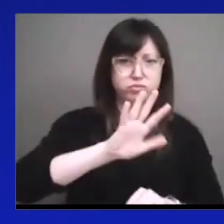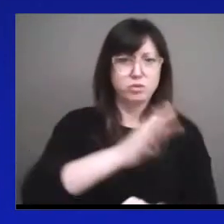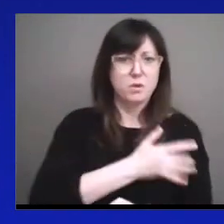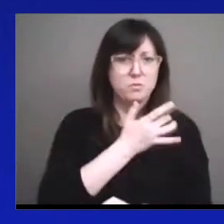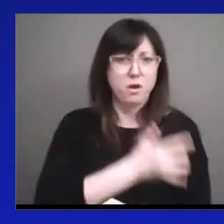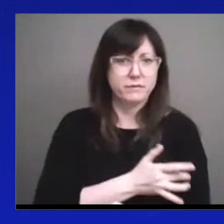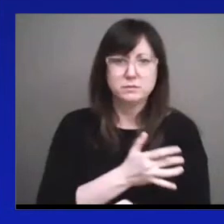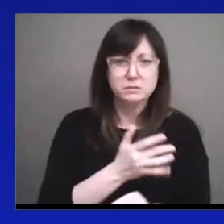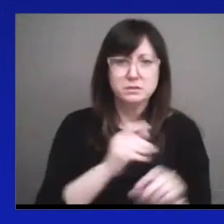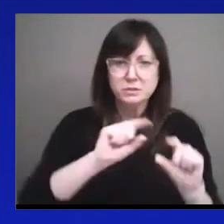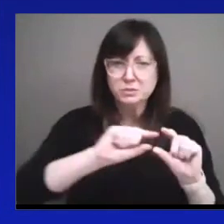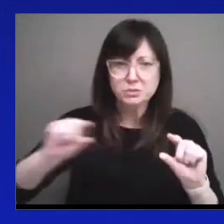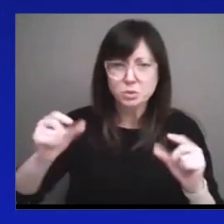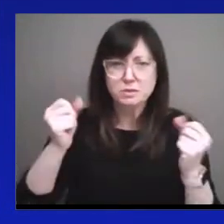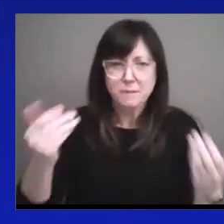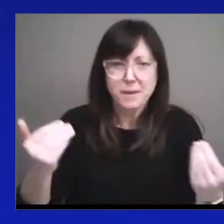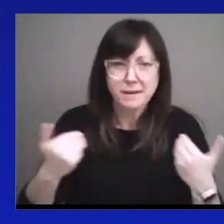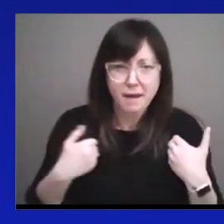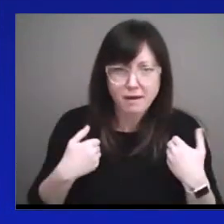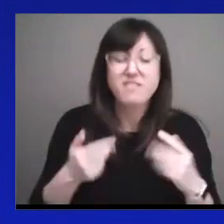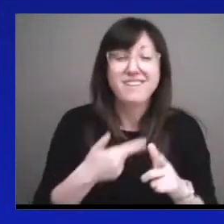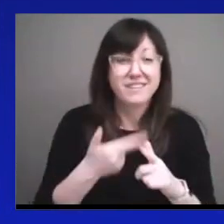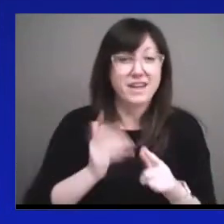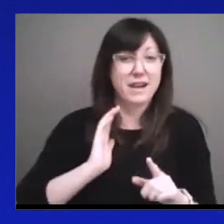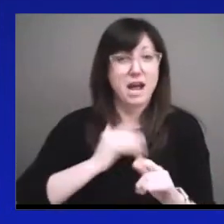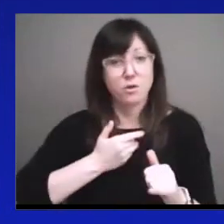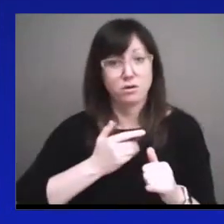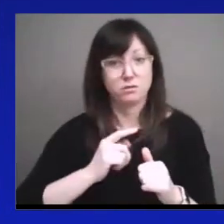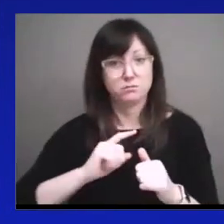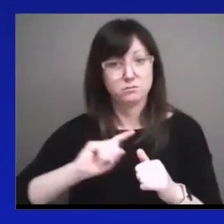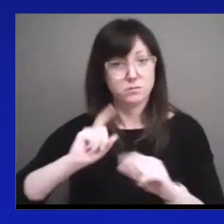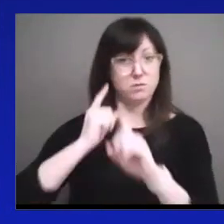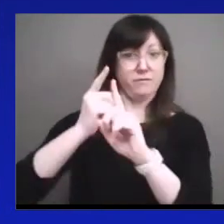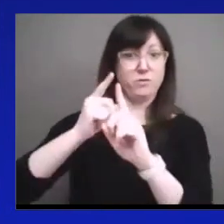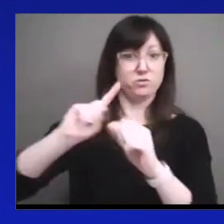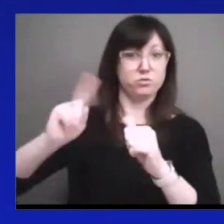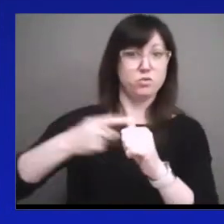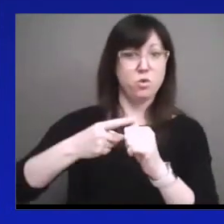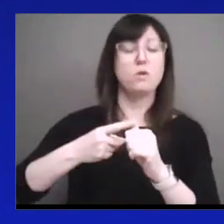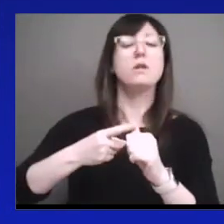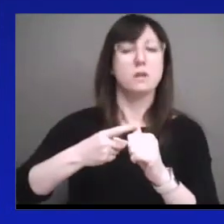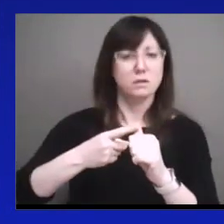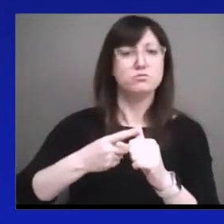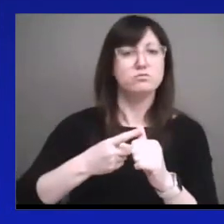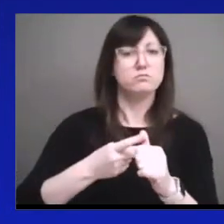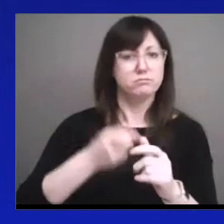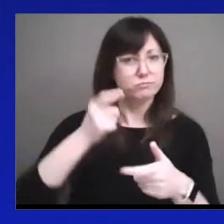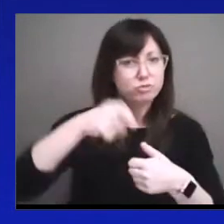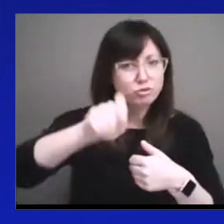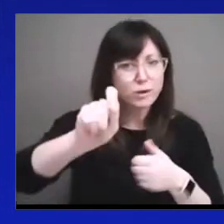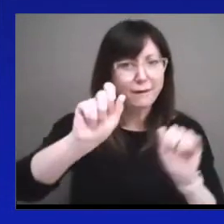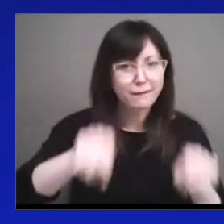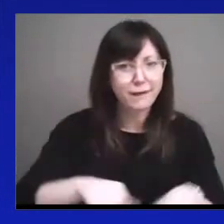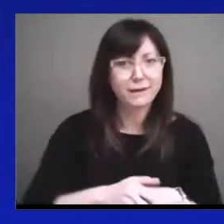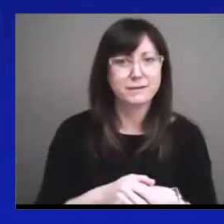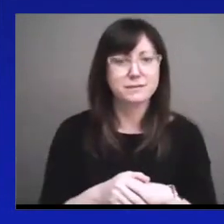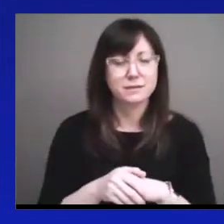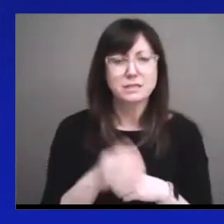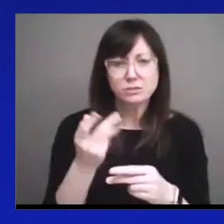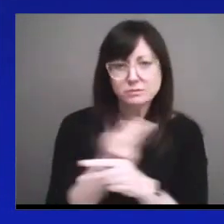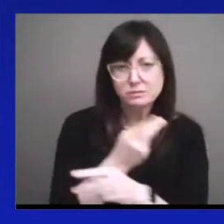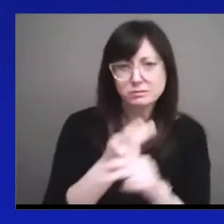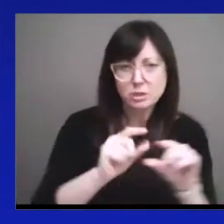have so we can actually complete that goal. We look at how many doses we have, and we have to redistribute them across